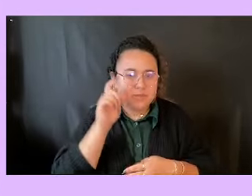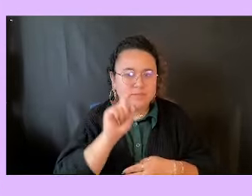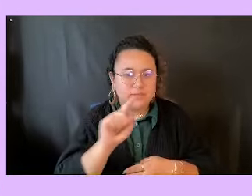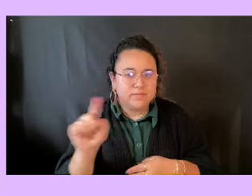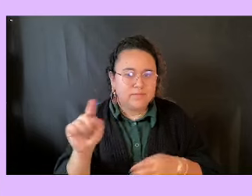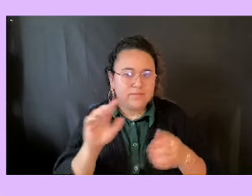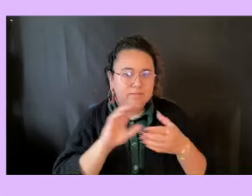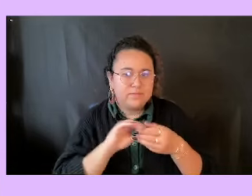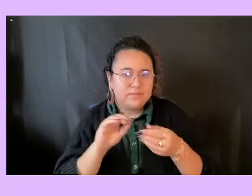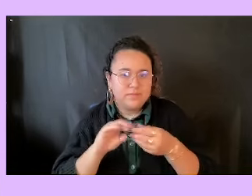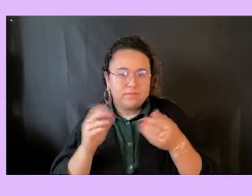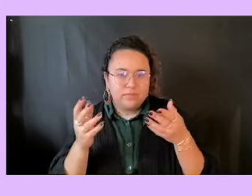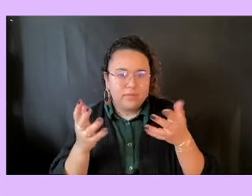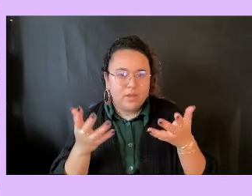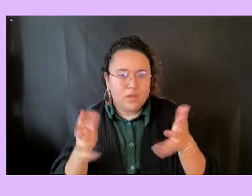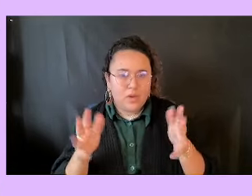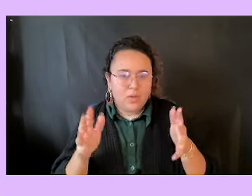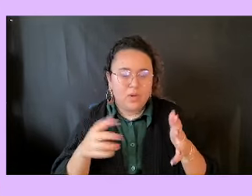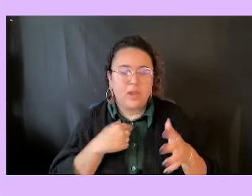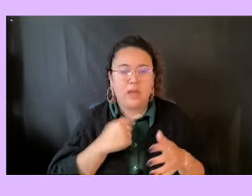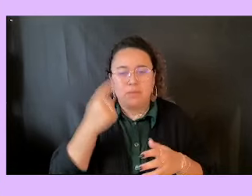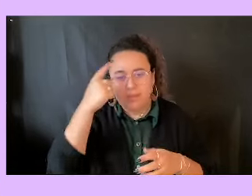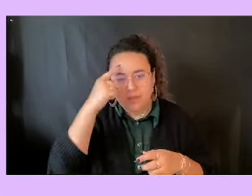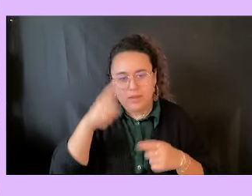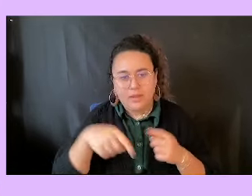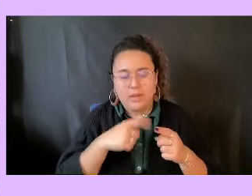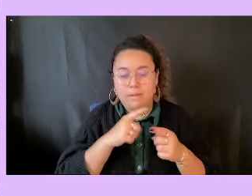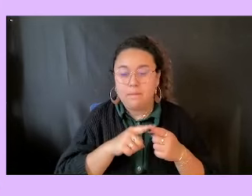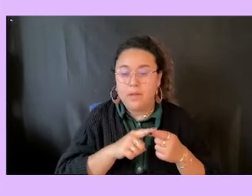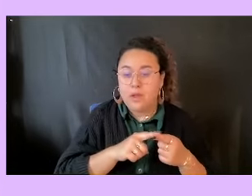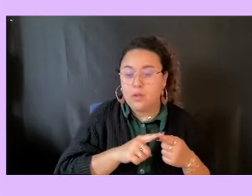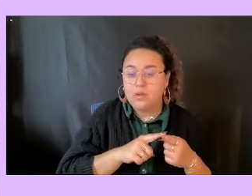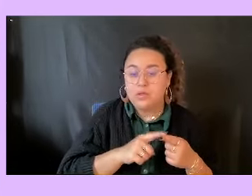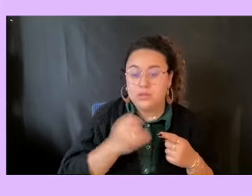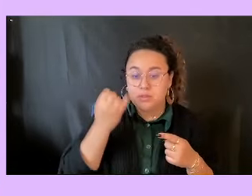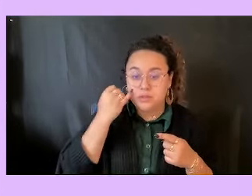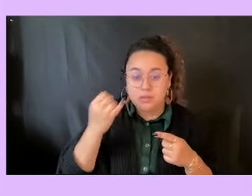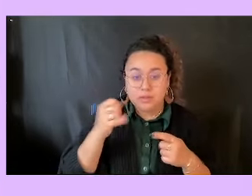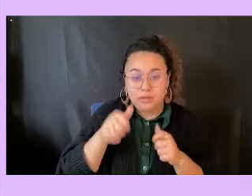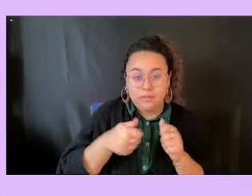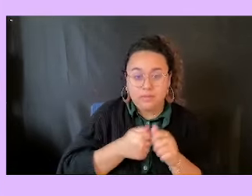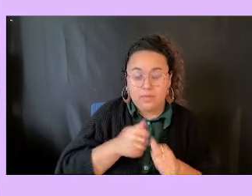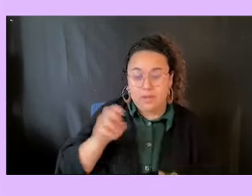far, I have just been thinking a lot about the idea of Boston not having soul specifically.